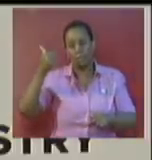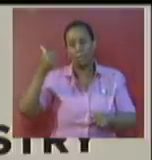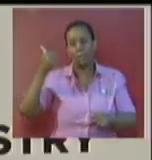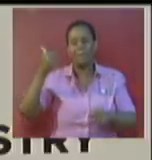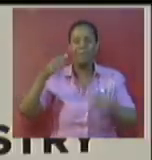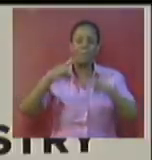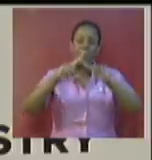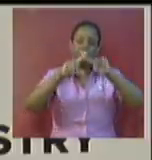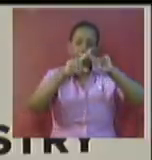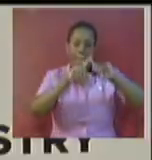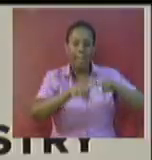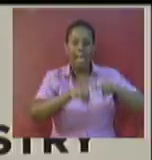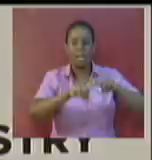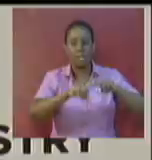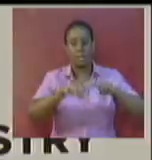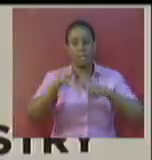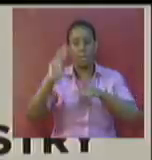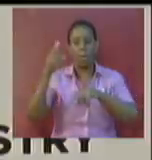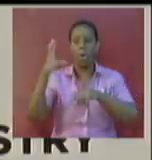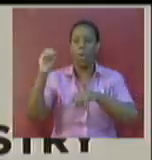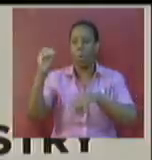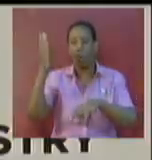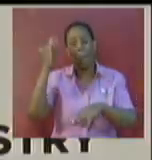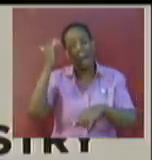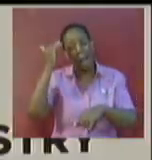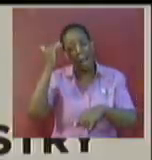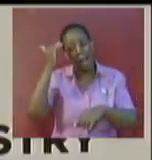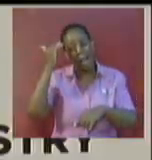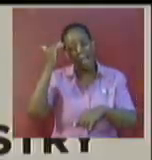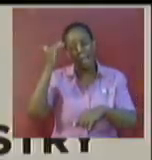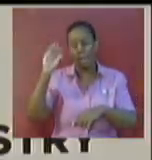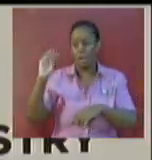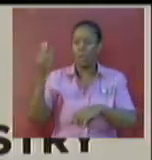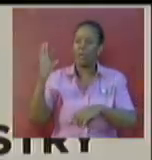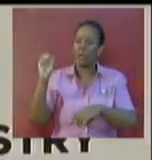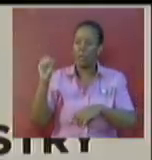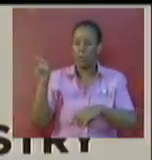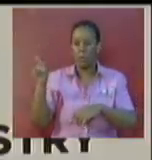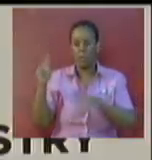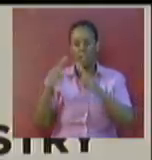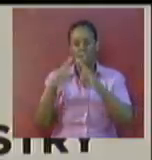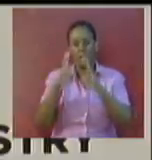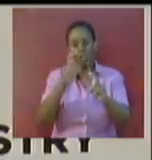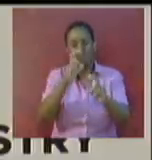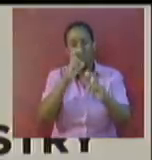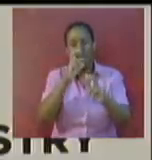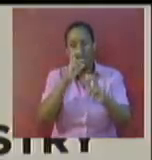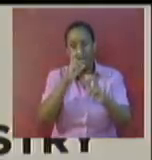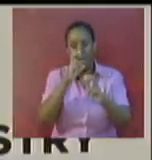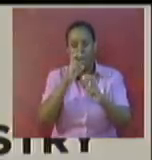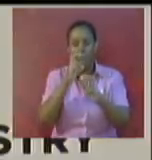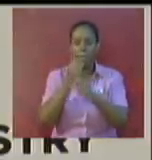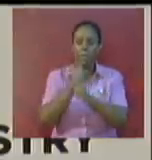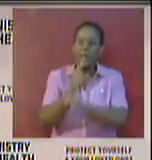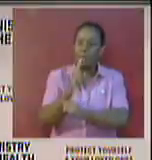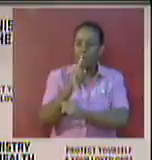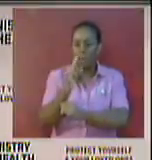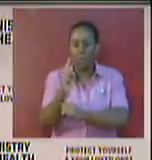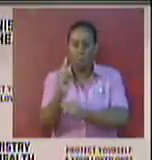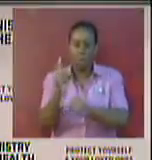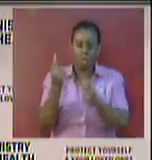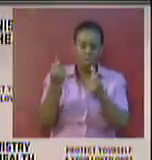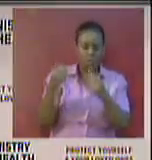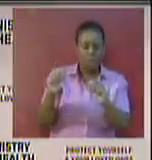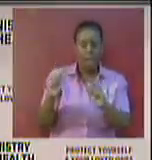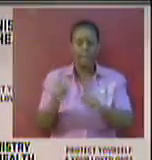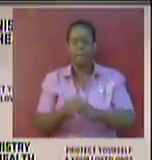rigor that needs to go into those vaccination formulations and trials is what it's supposed to be before we use it in Trinidad and Tobago. Thank you